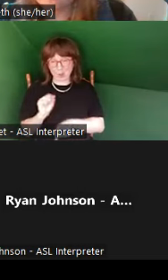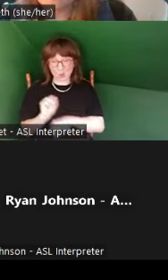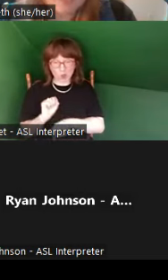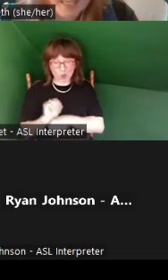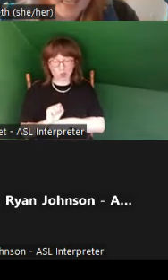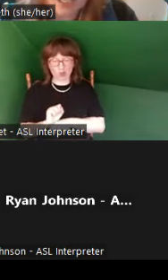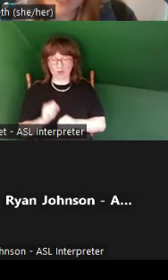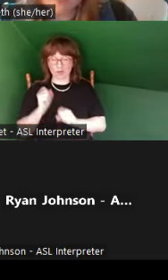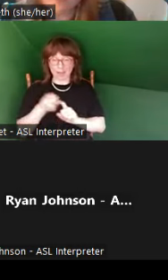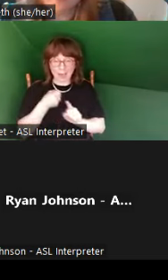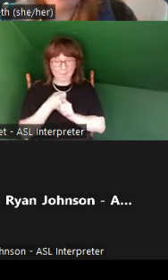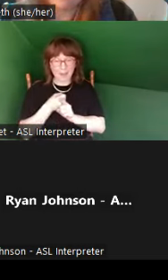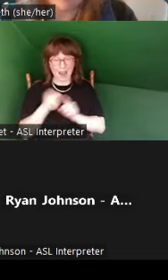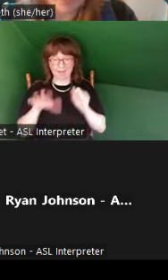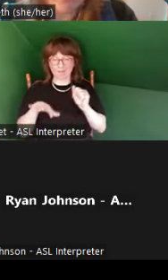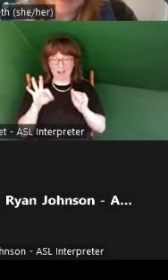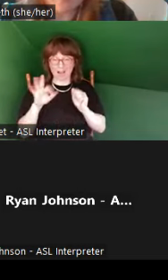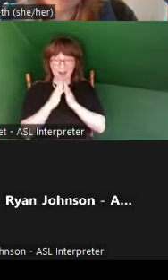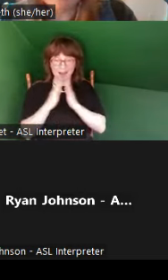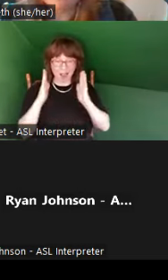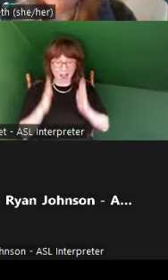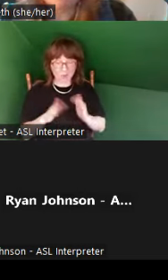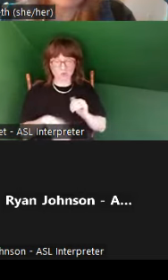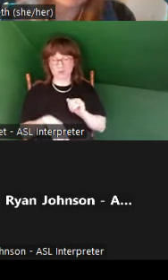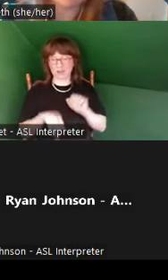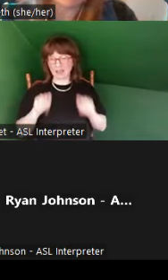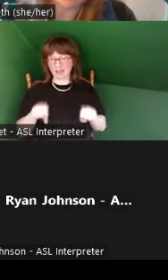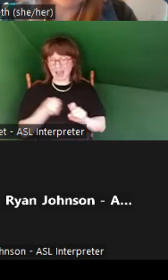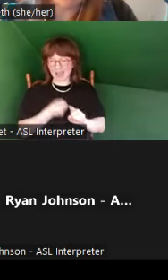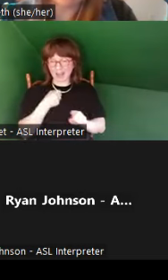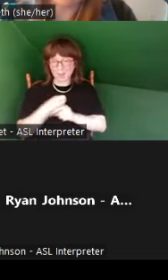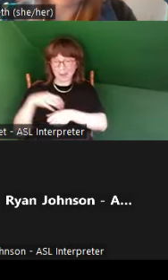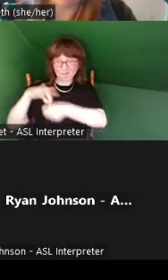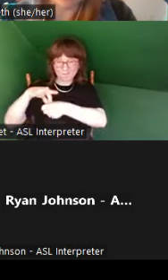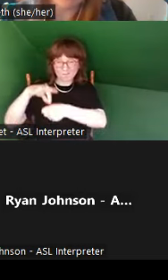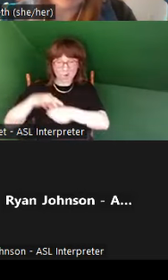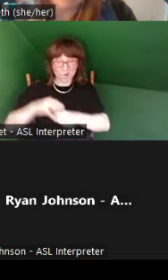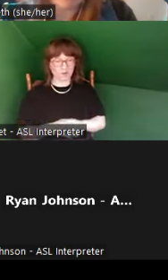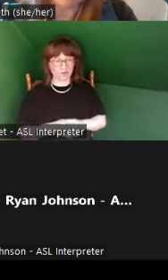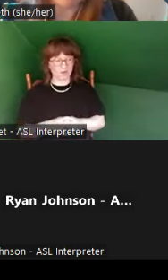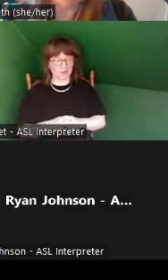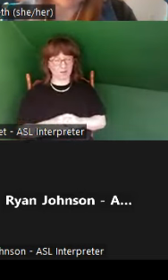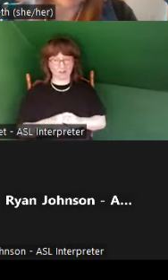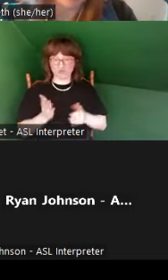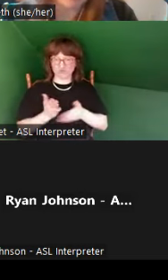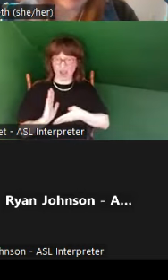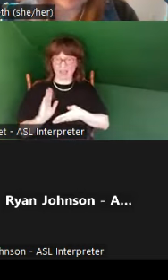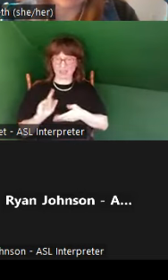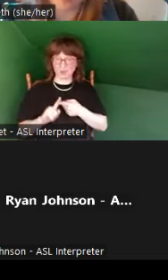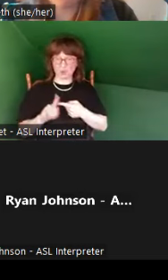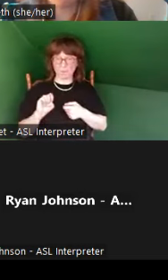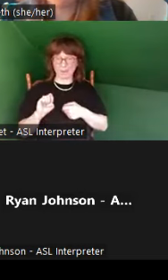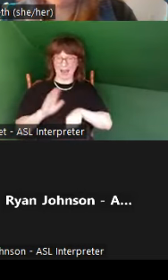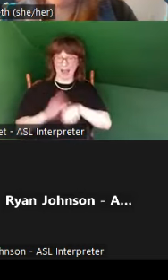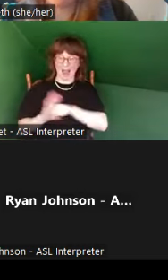housing, education, voting rights, rights to be on their own tribal lands if they are enrolled